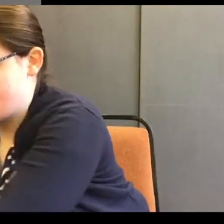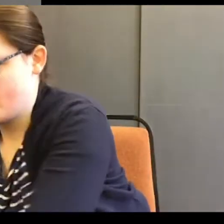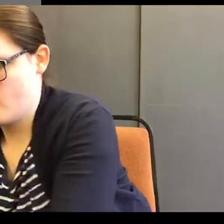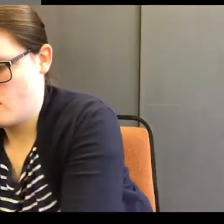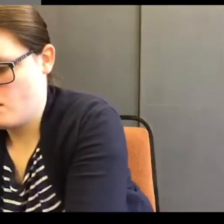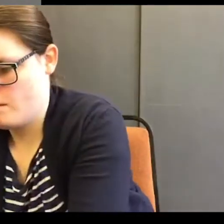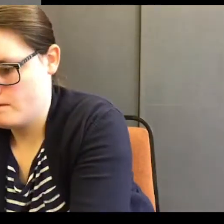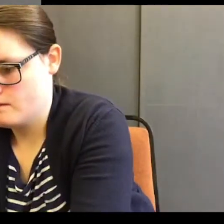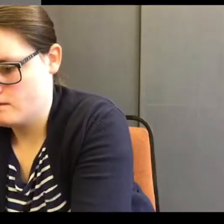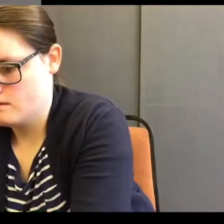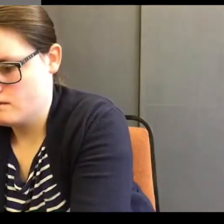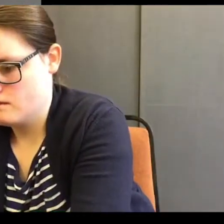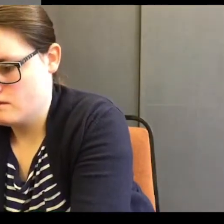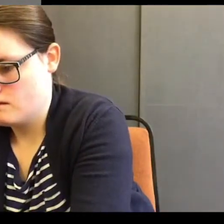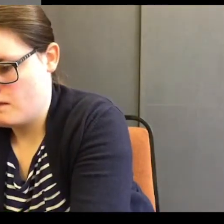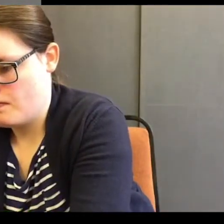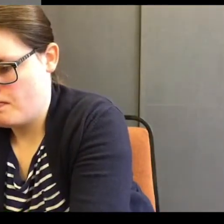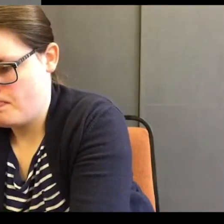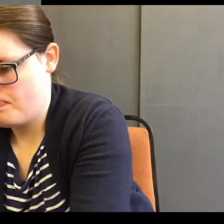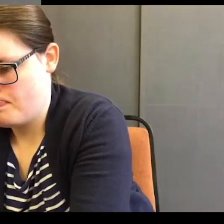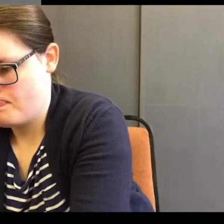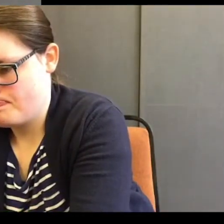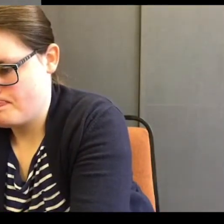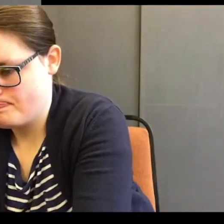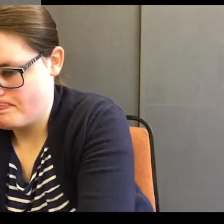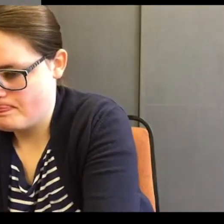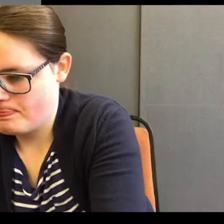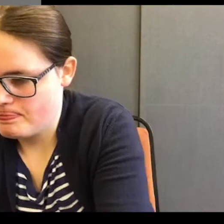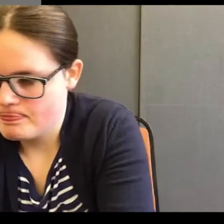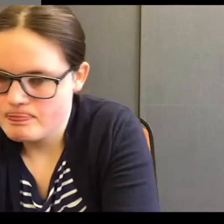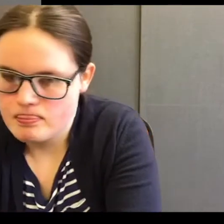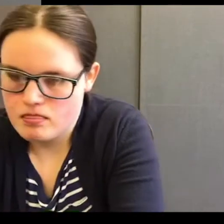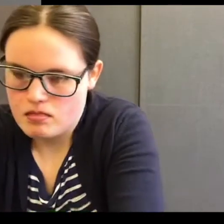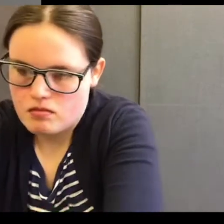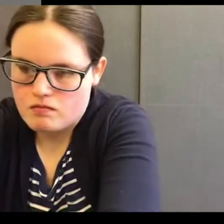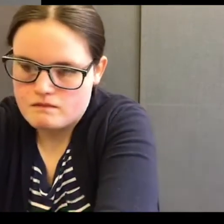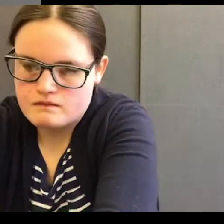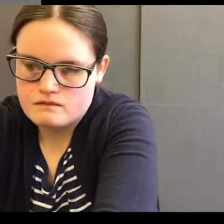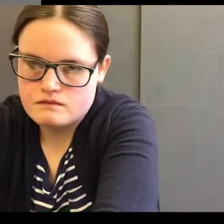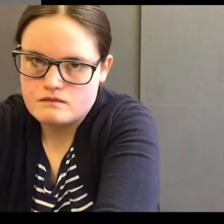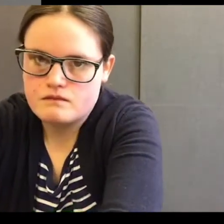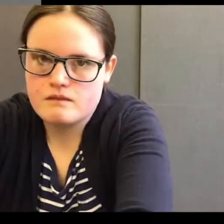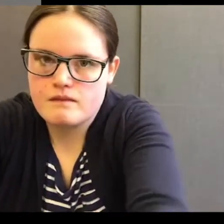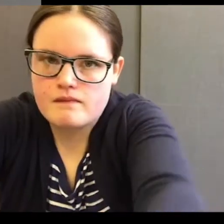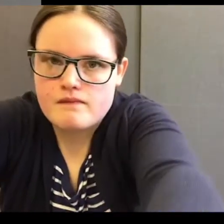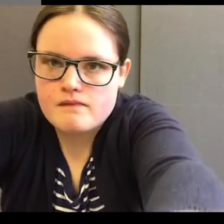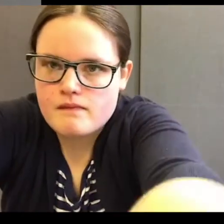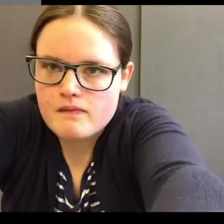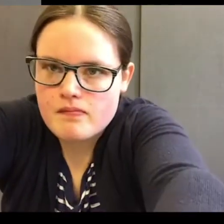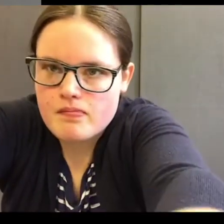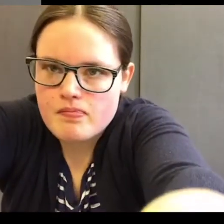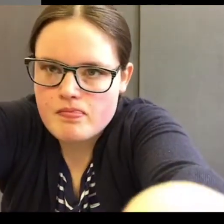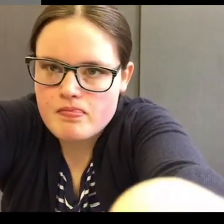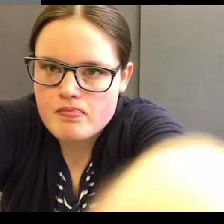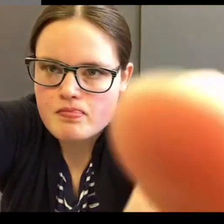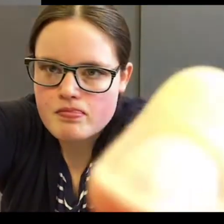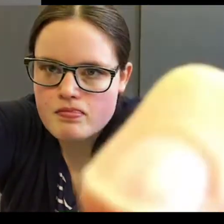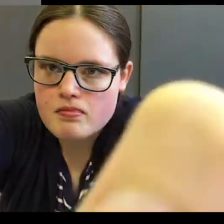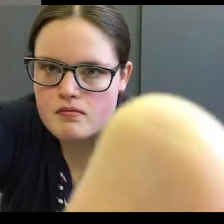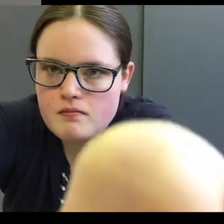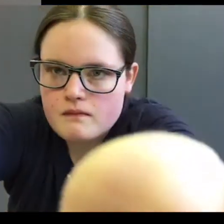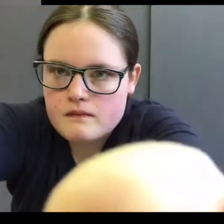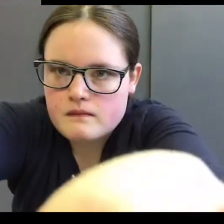persecution started a lot earlier. We've already seen that the Sanhedrin were